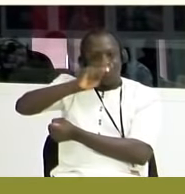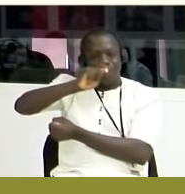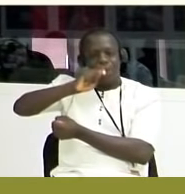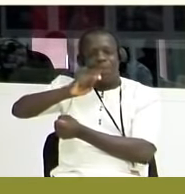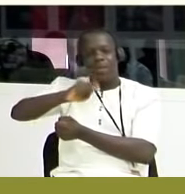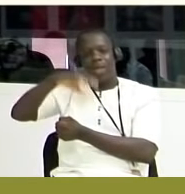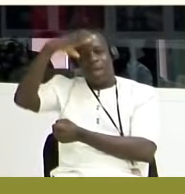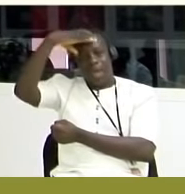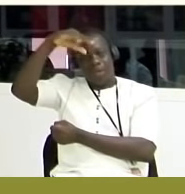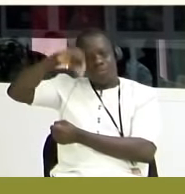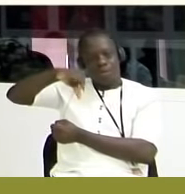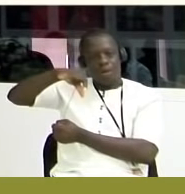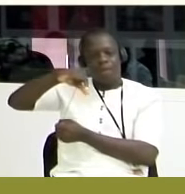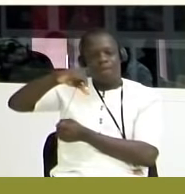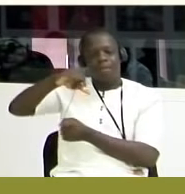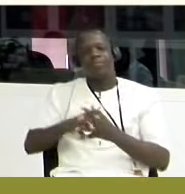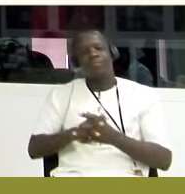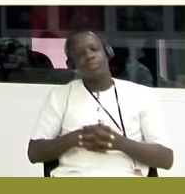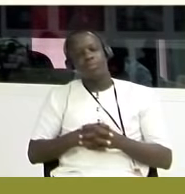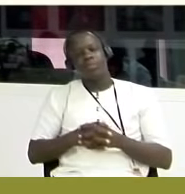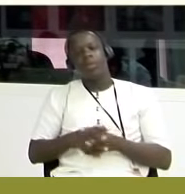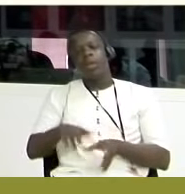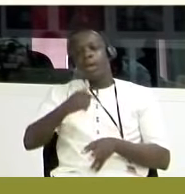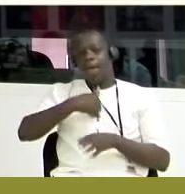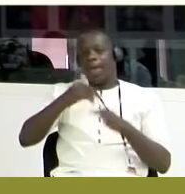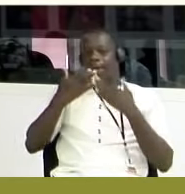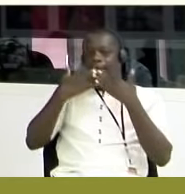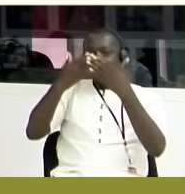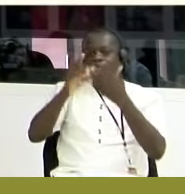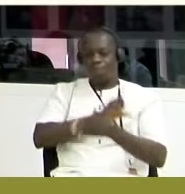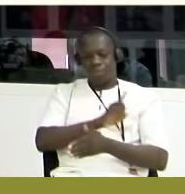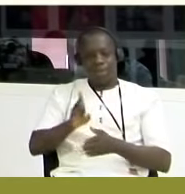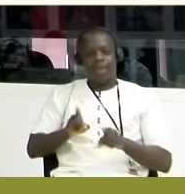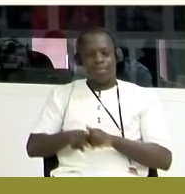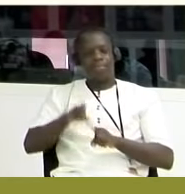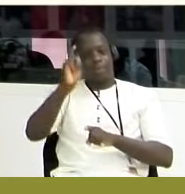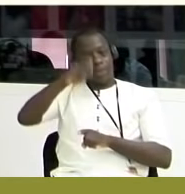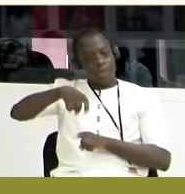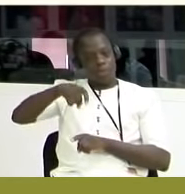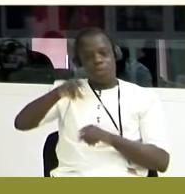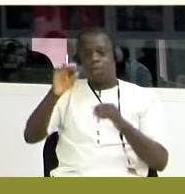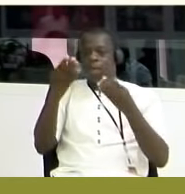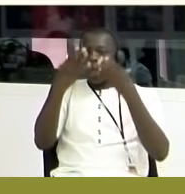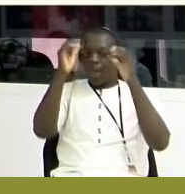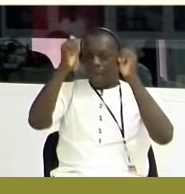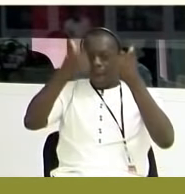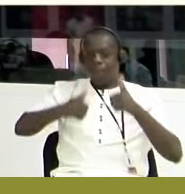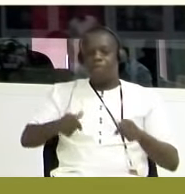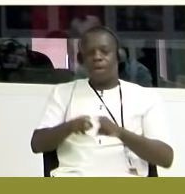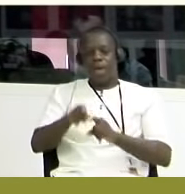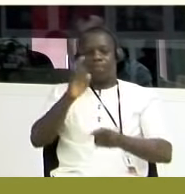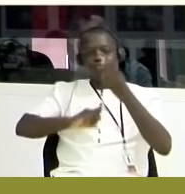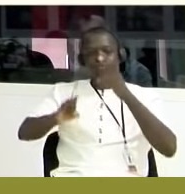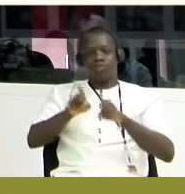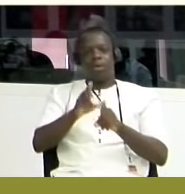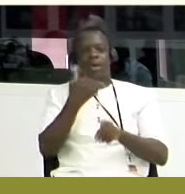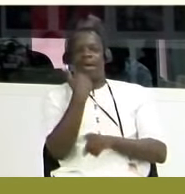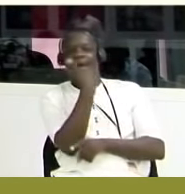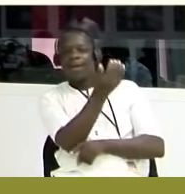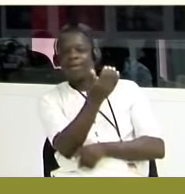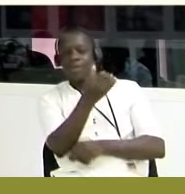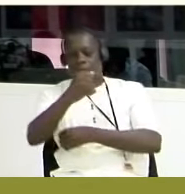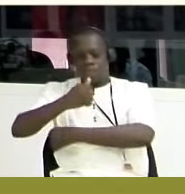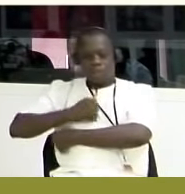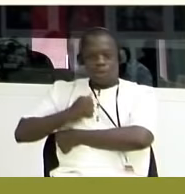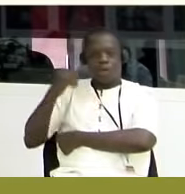I told them, consider it done, and I turned around and asked the security forces or the police officers on the